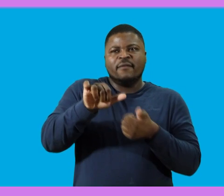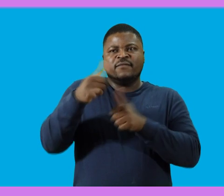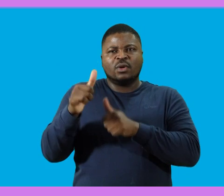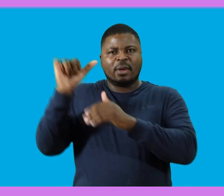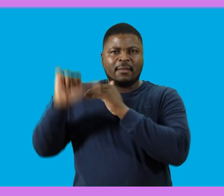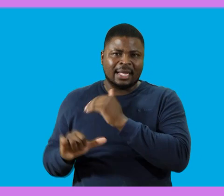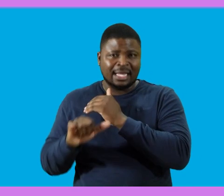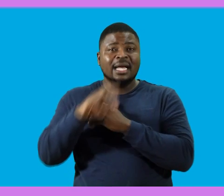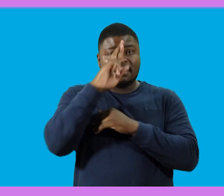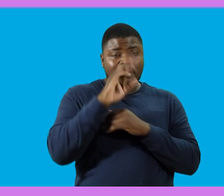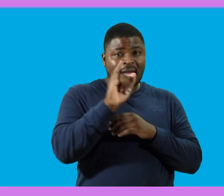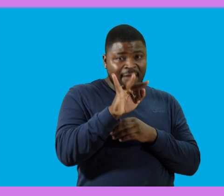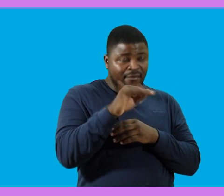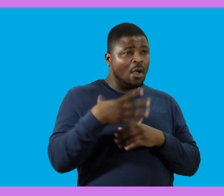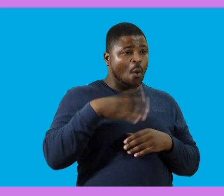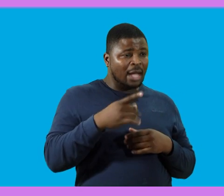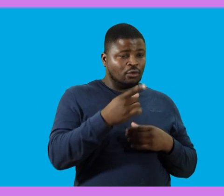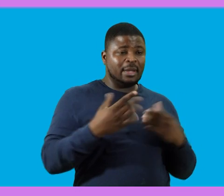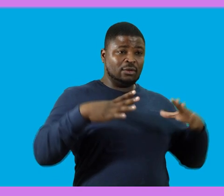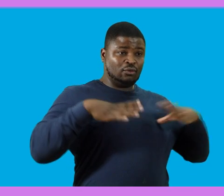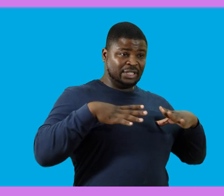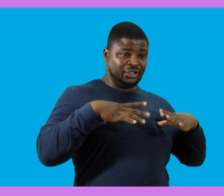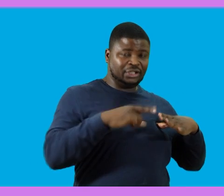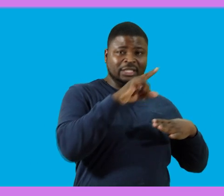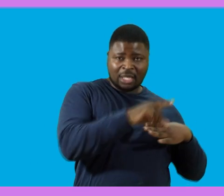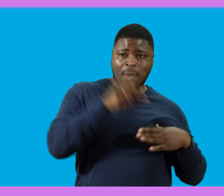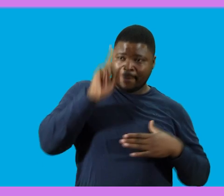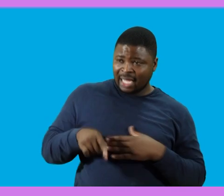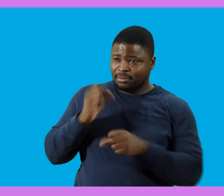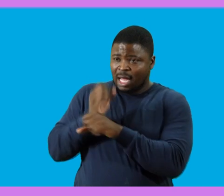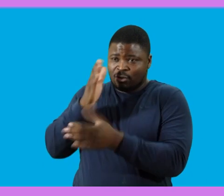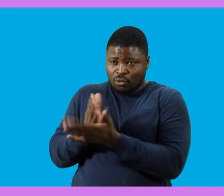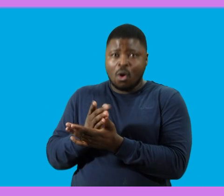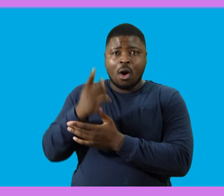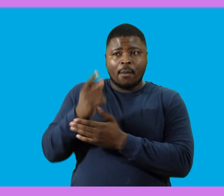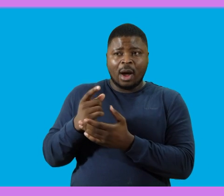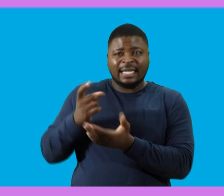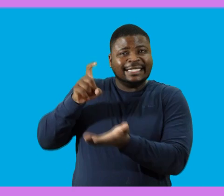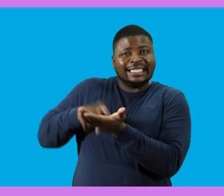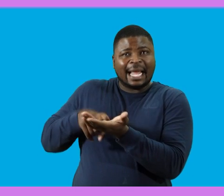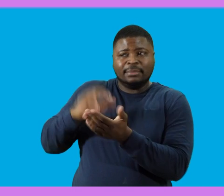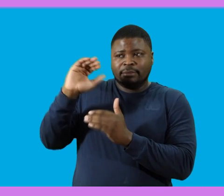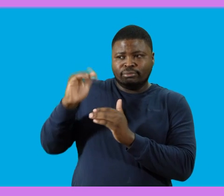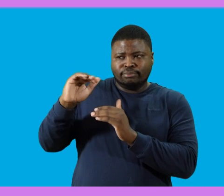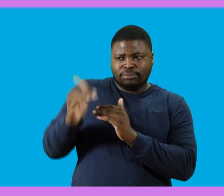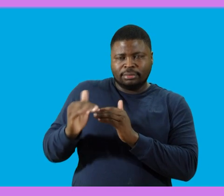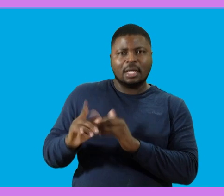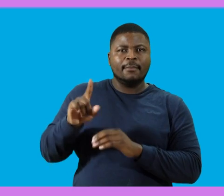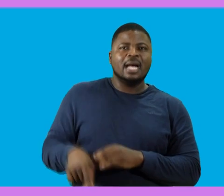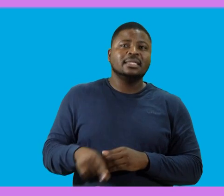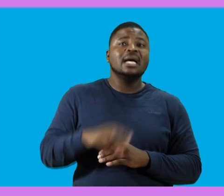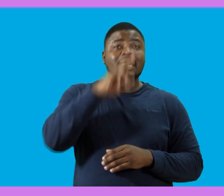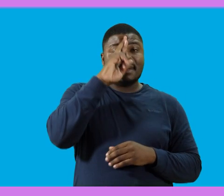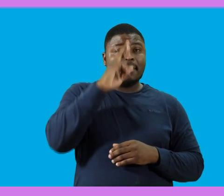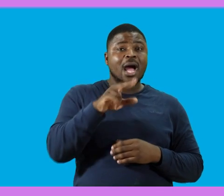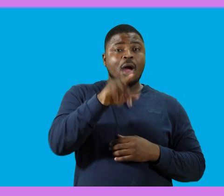richer you want to be, the less debt you need to have. It should be balanced. If your income